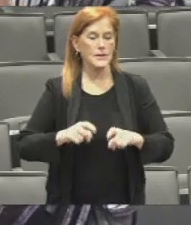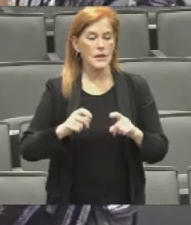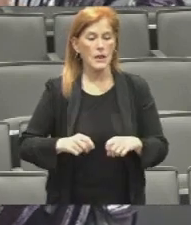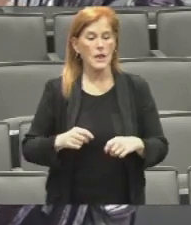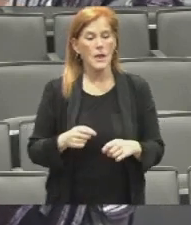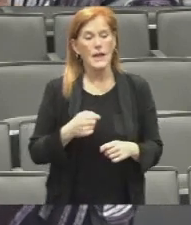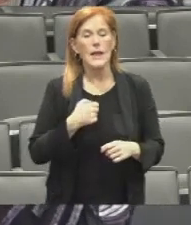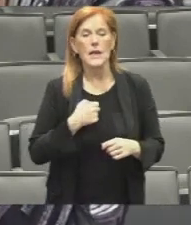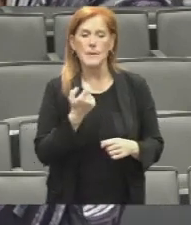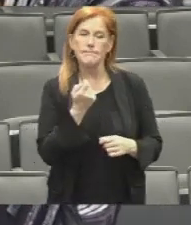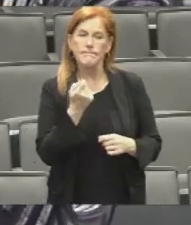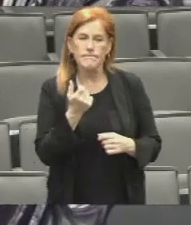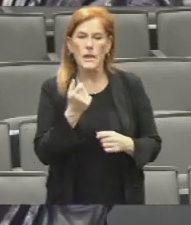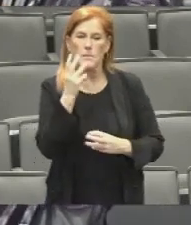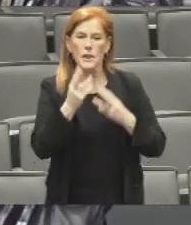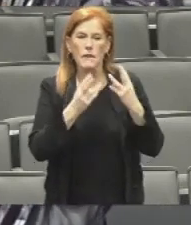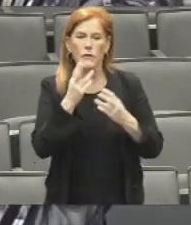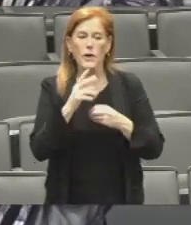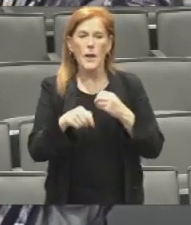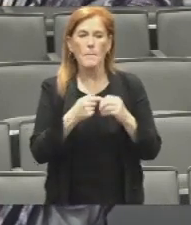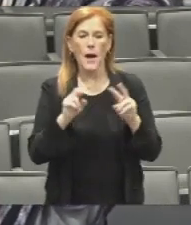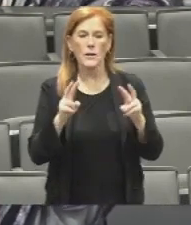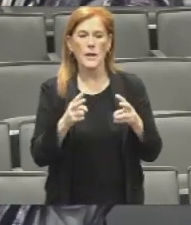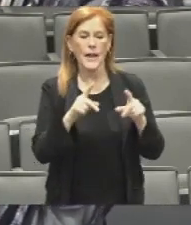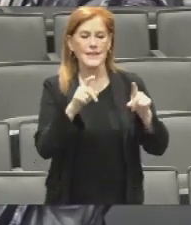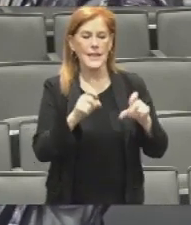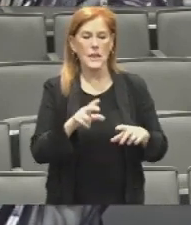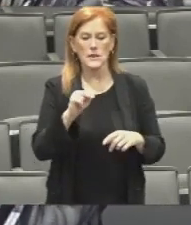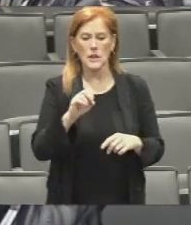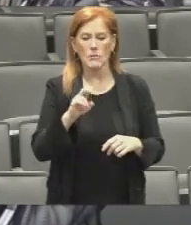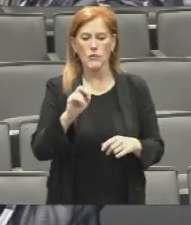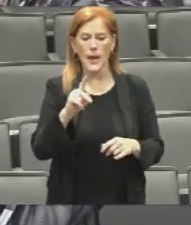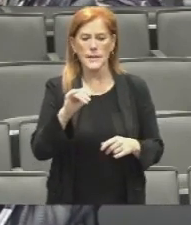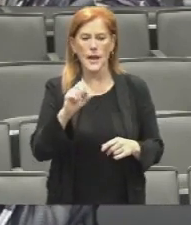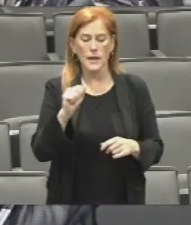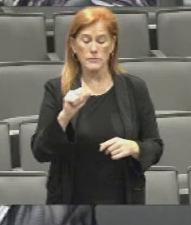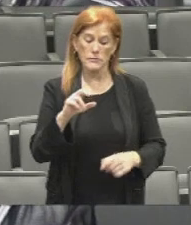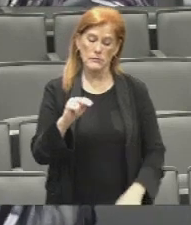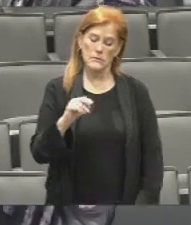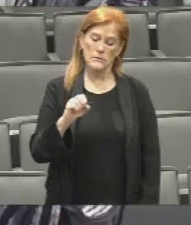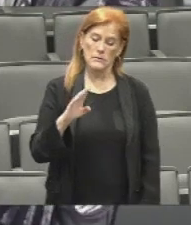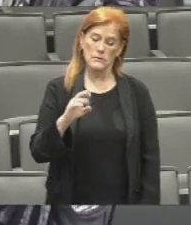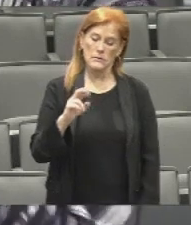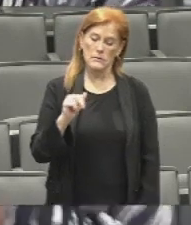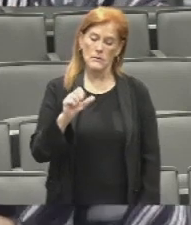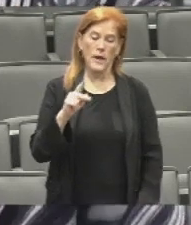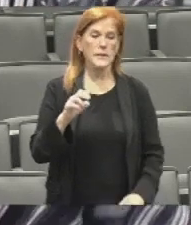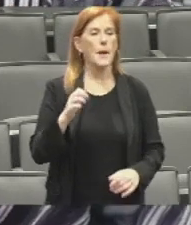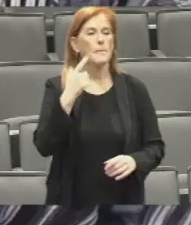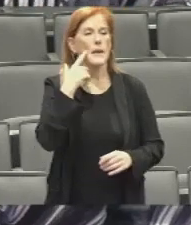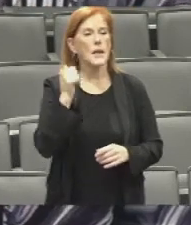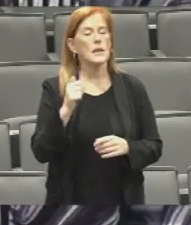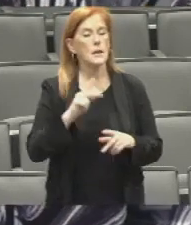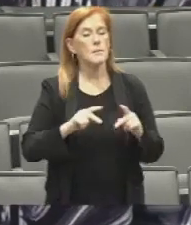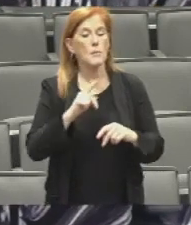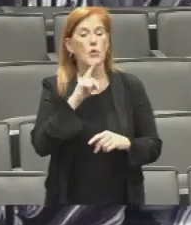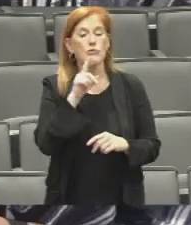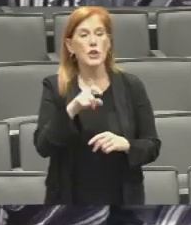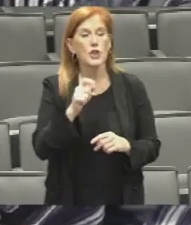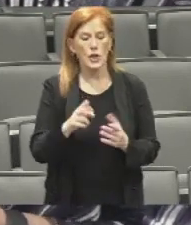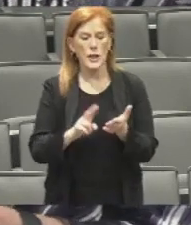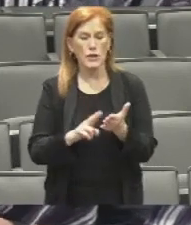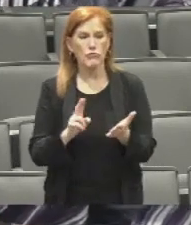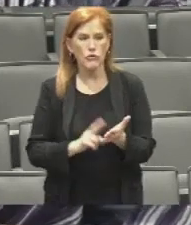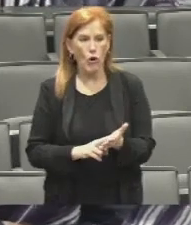I am a little bit concerned about Test Nebraska, because that is always what is being told. You know, people should actually enroll